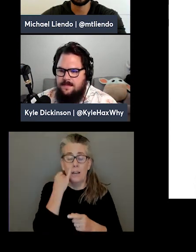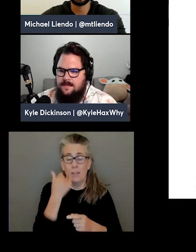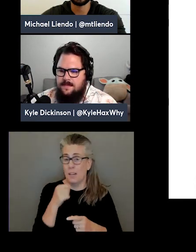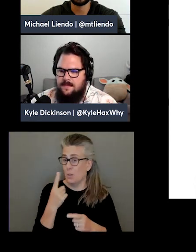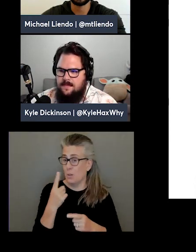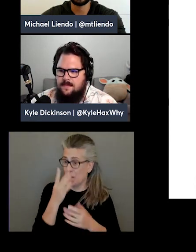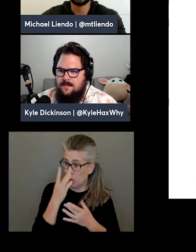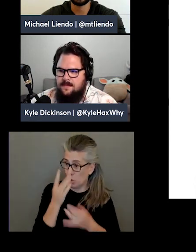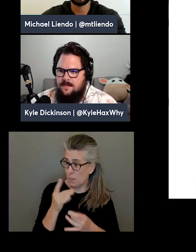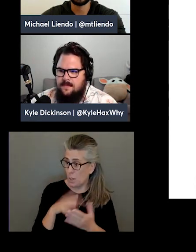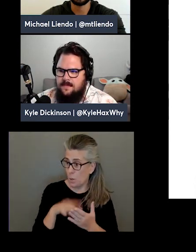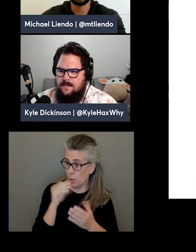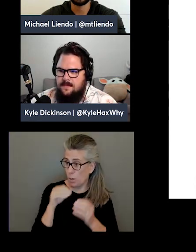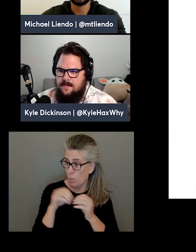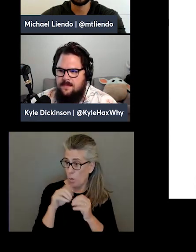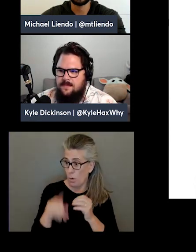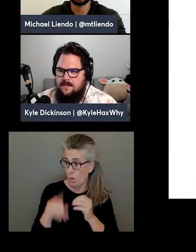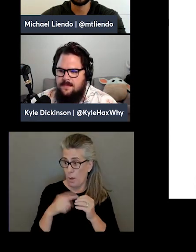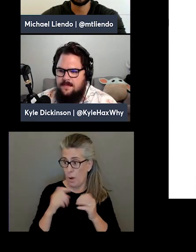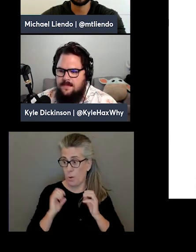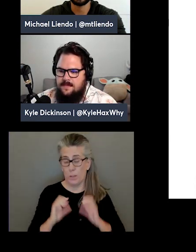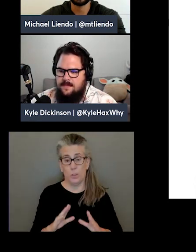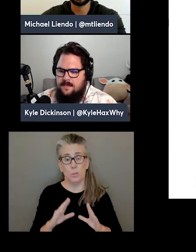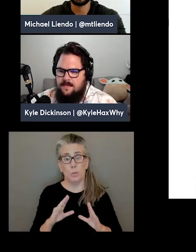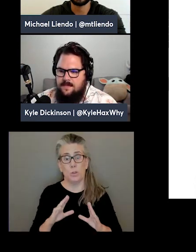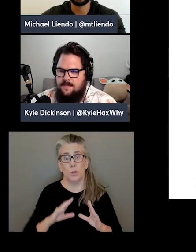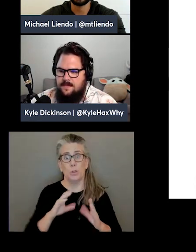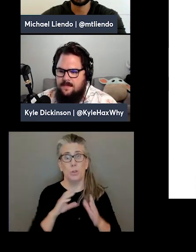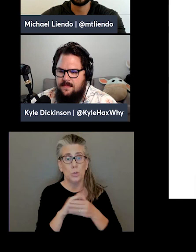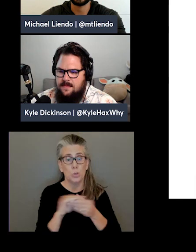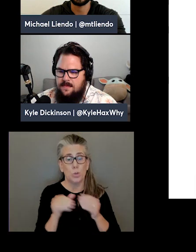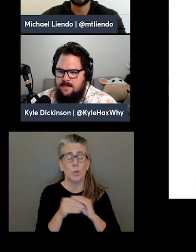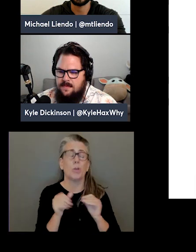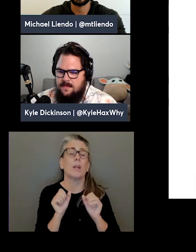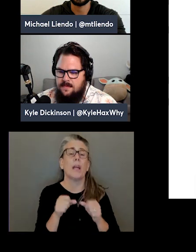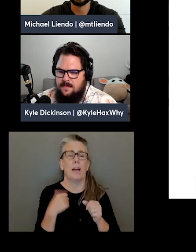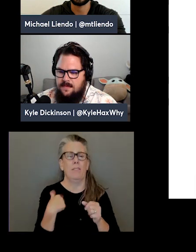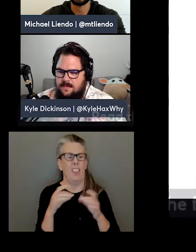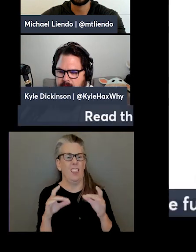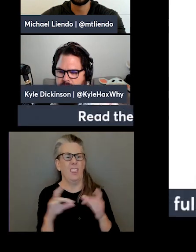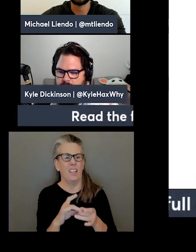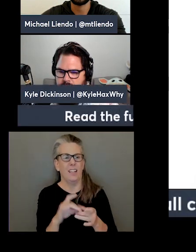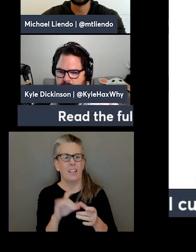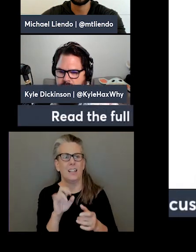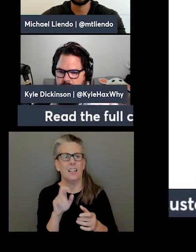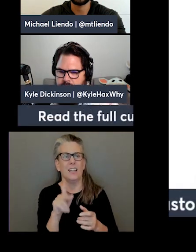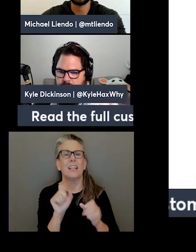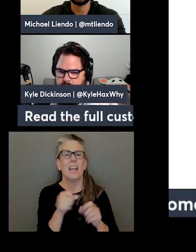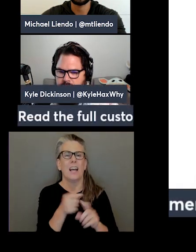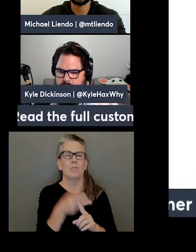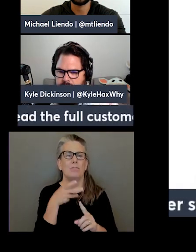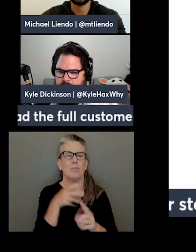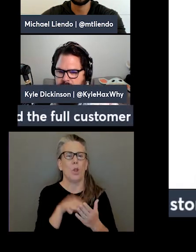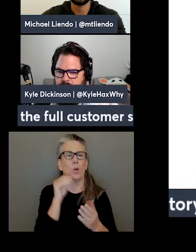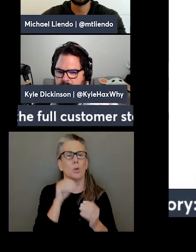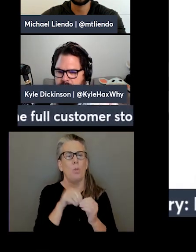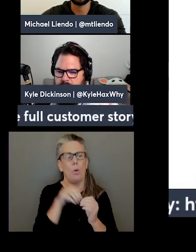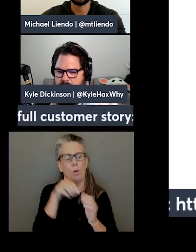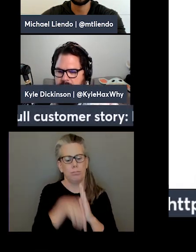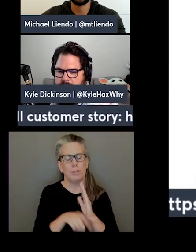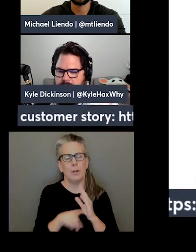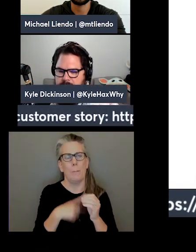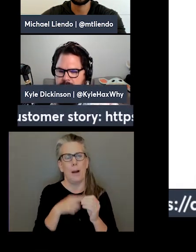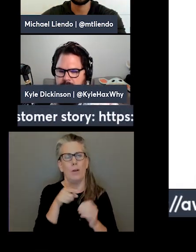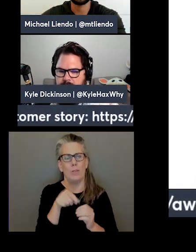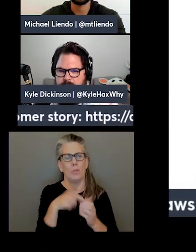link. There's going to be so much more that you can learn about Knowt and how everything works. And then if you want to start using Knowt, we also